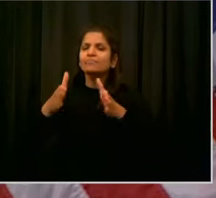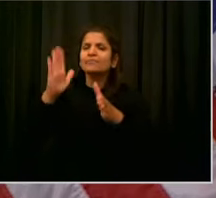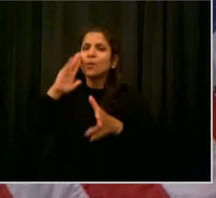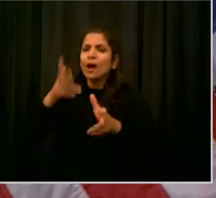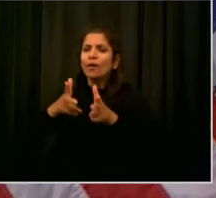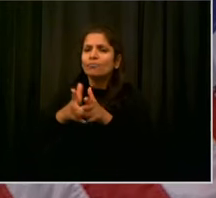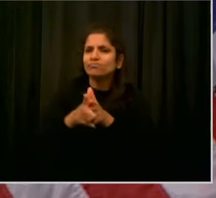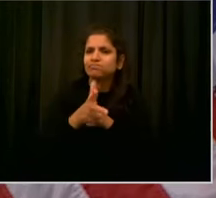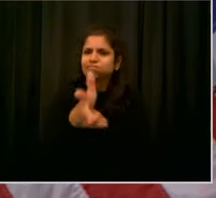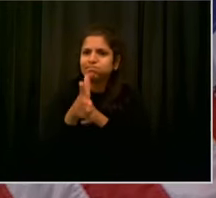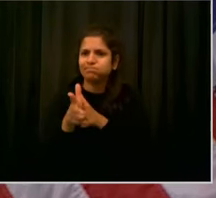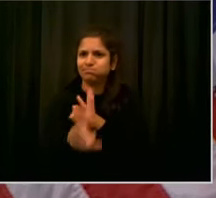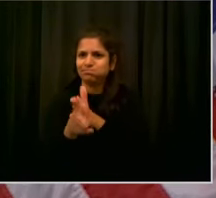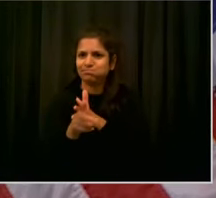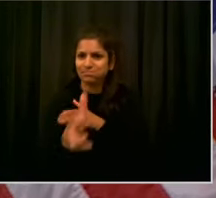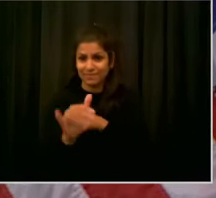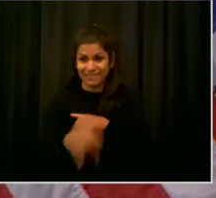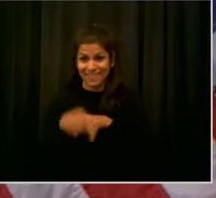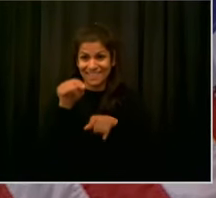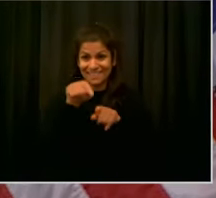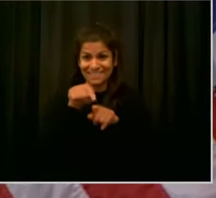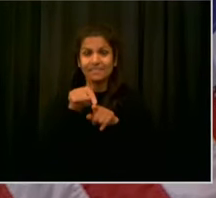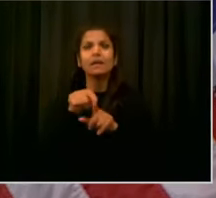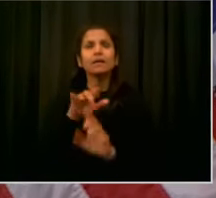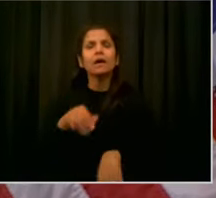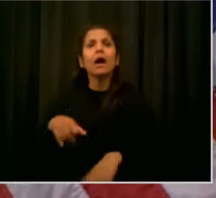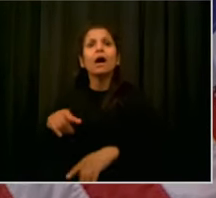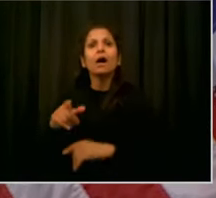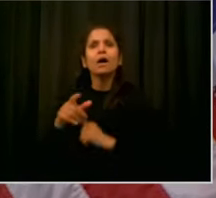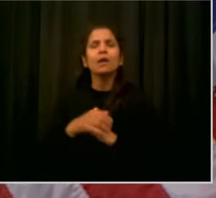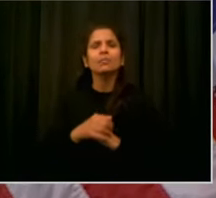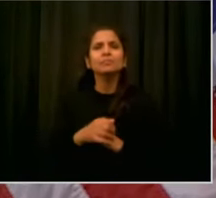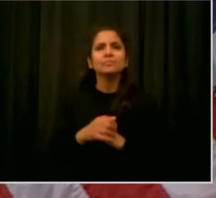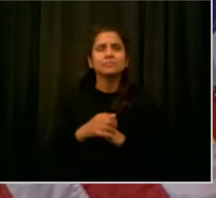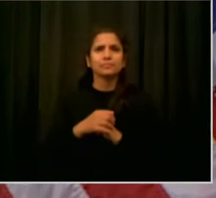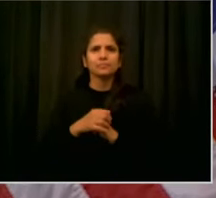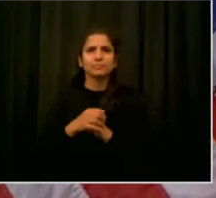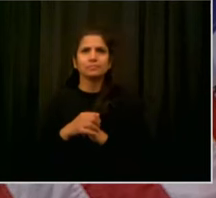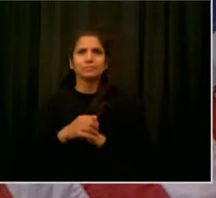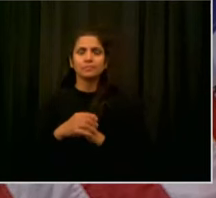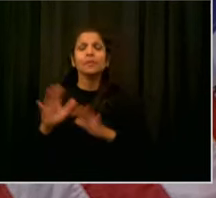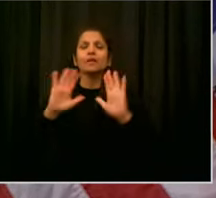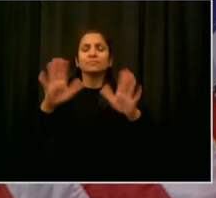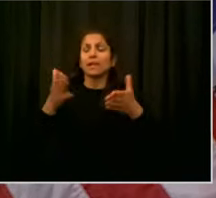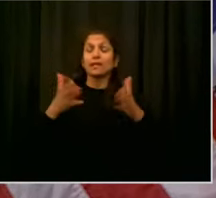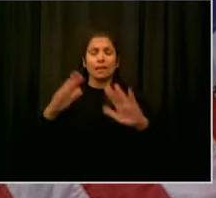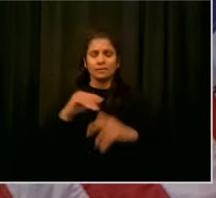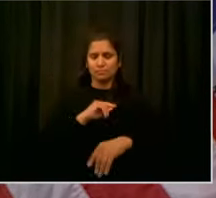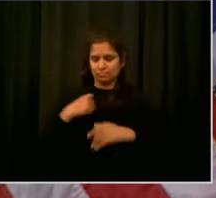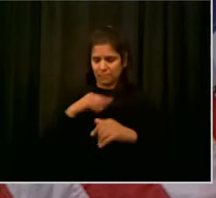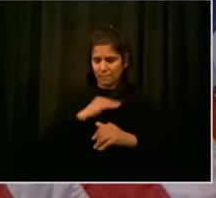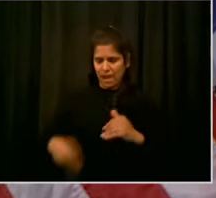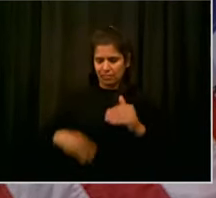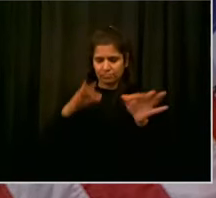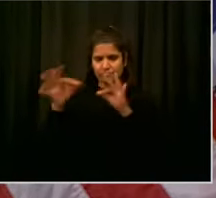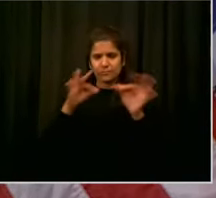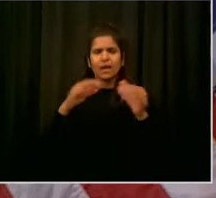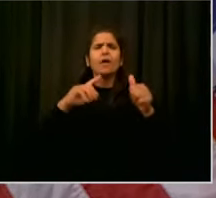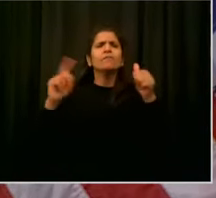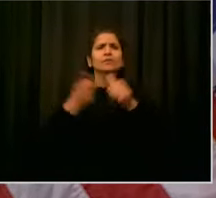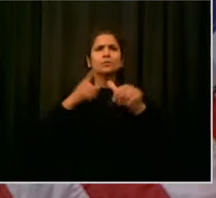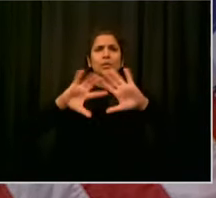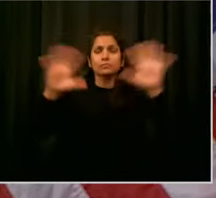look, the one of the things we learned in the last few years is that, you know, although buses don't get as much attention in the